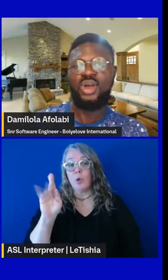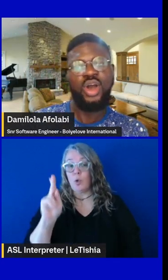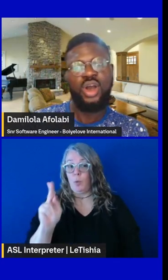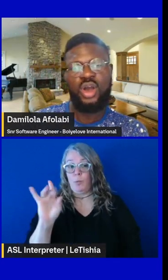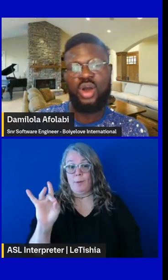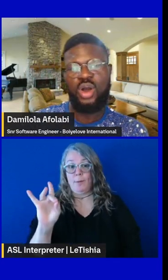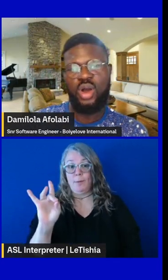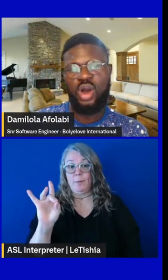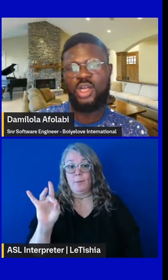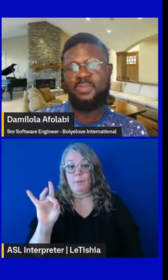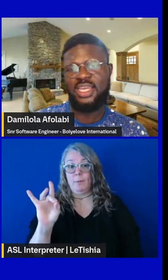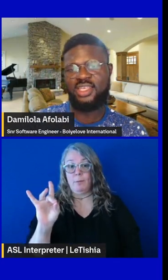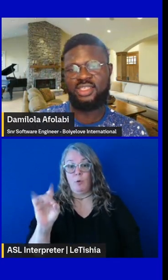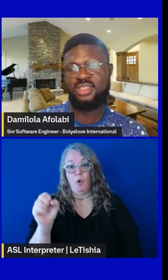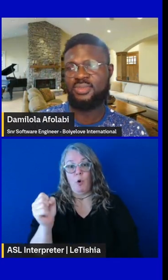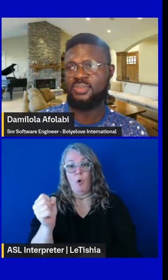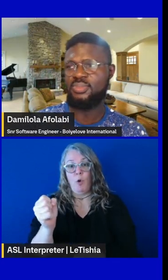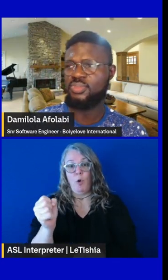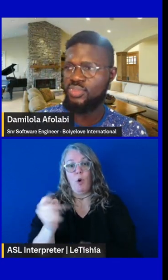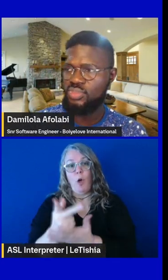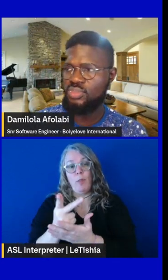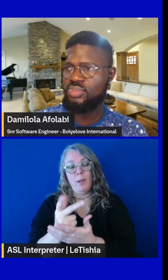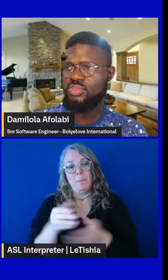Kubernetes auth method.